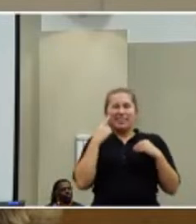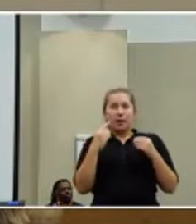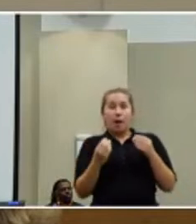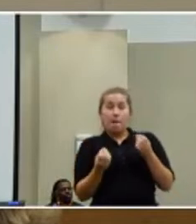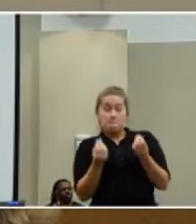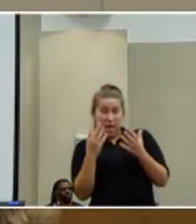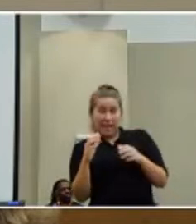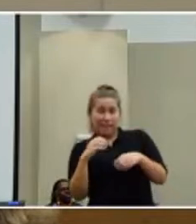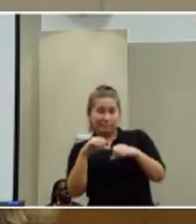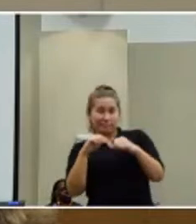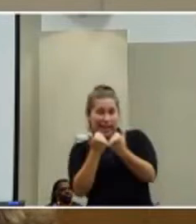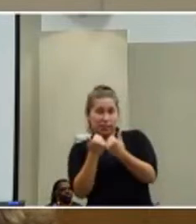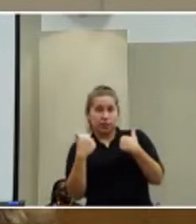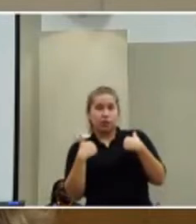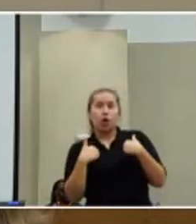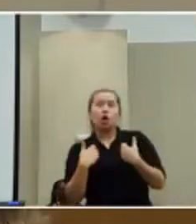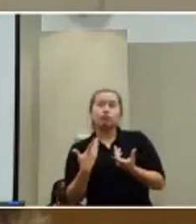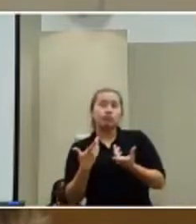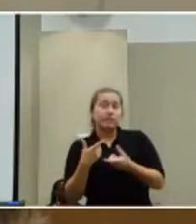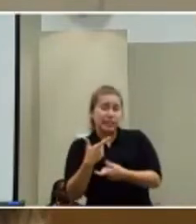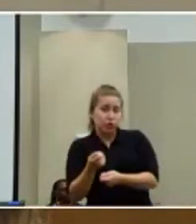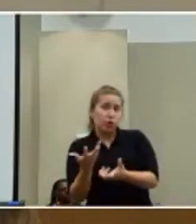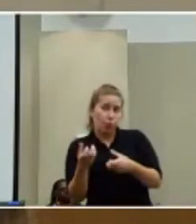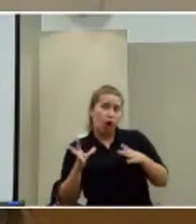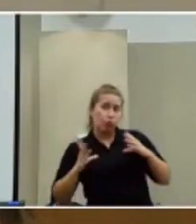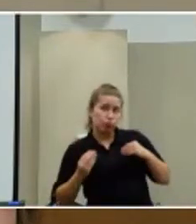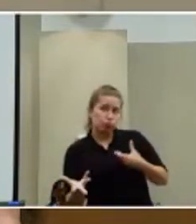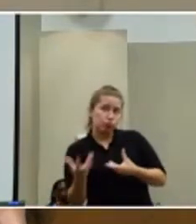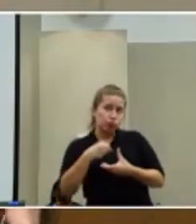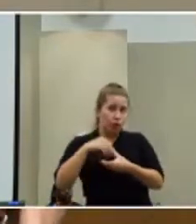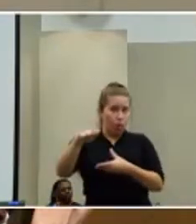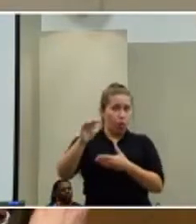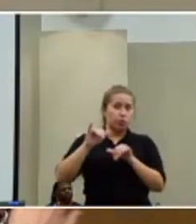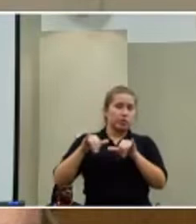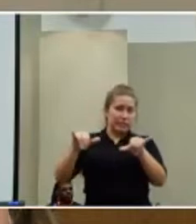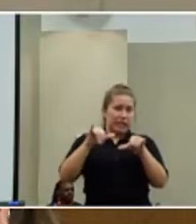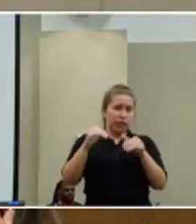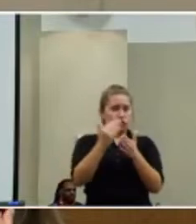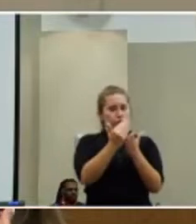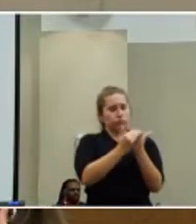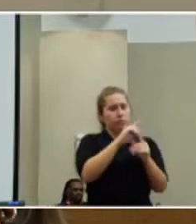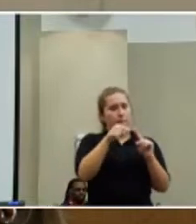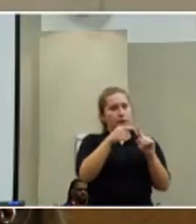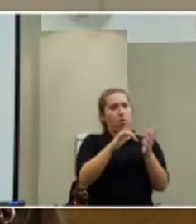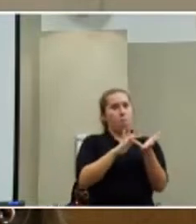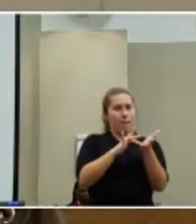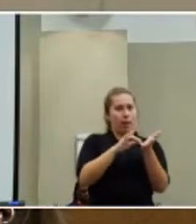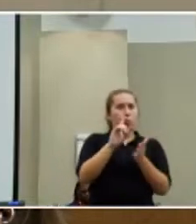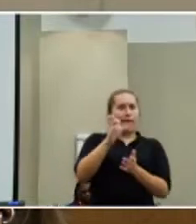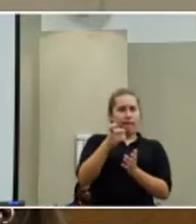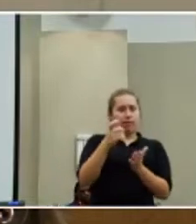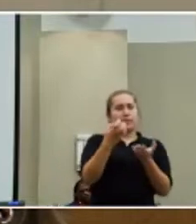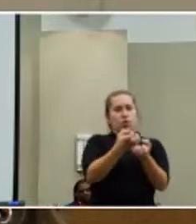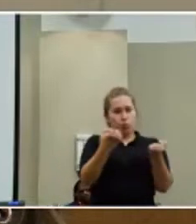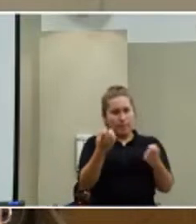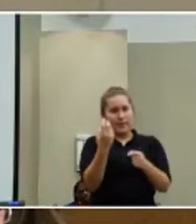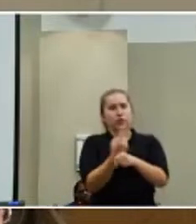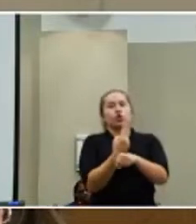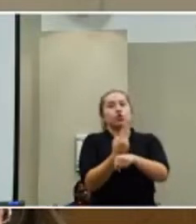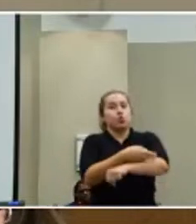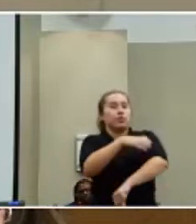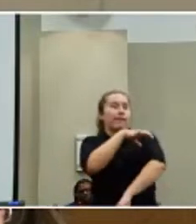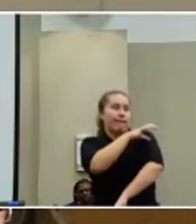adopting standards that the Access Board issues on medical diagnostic equipment used in clinical